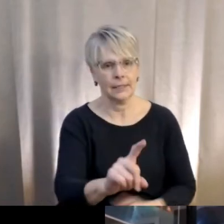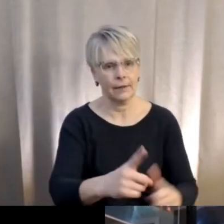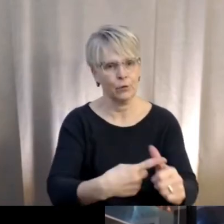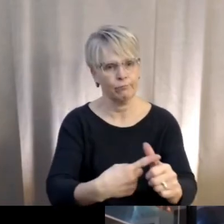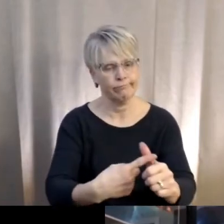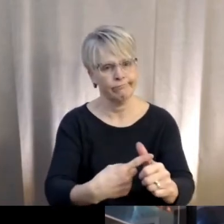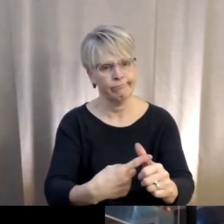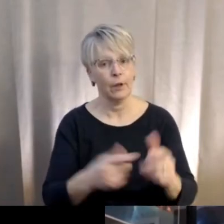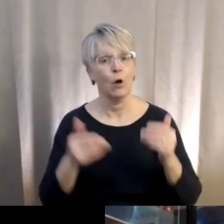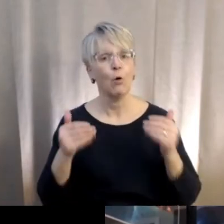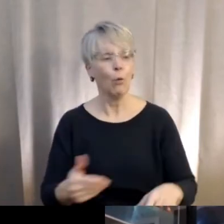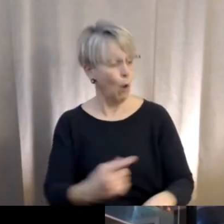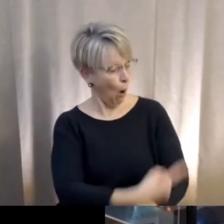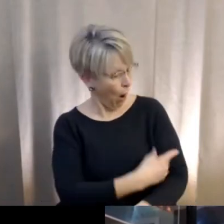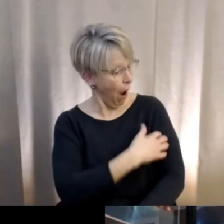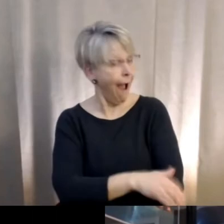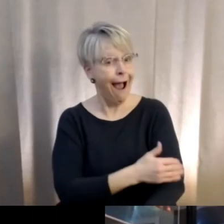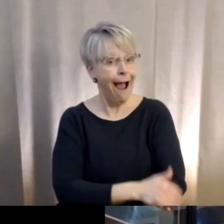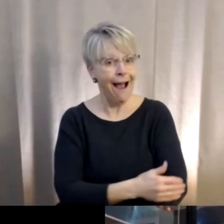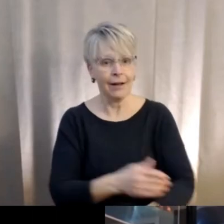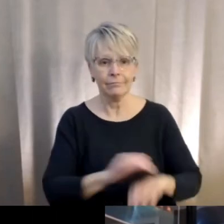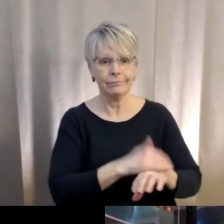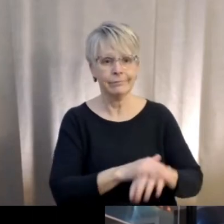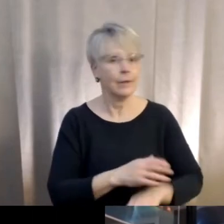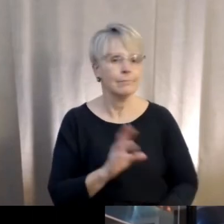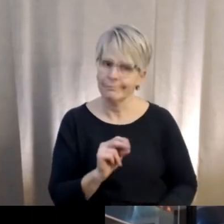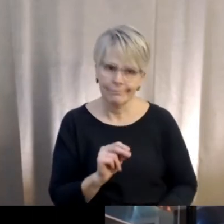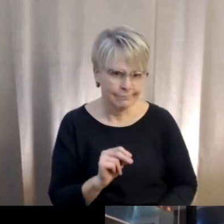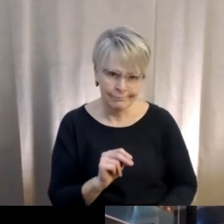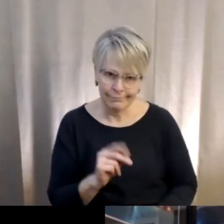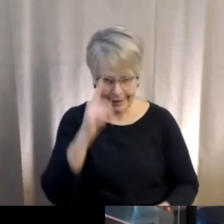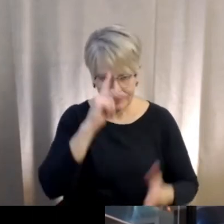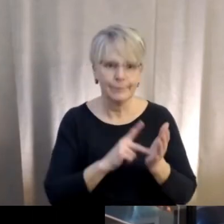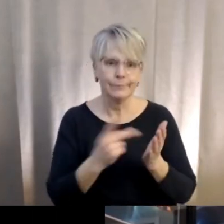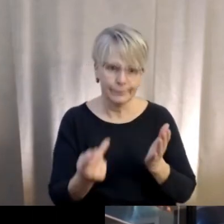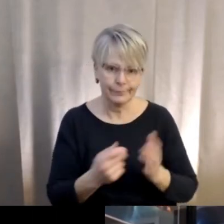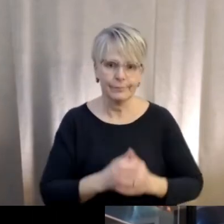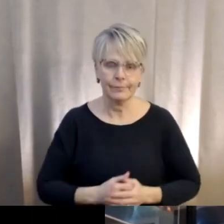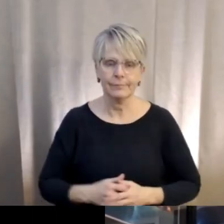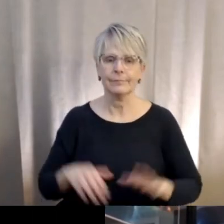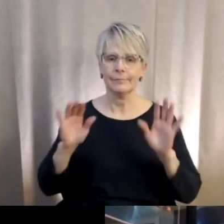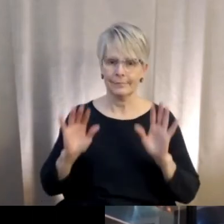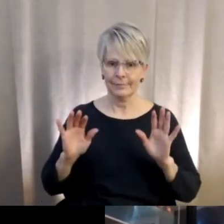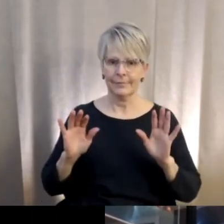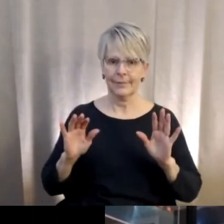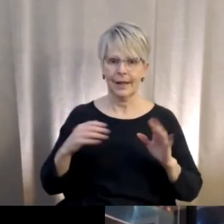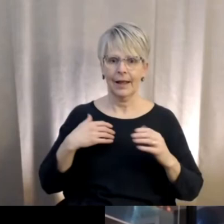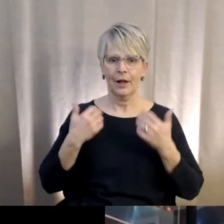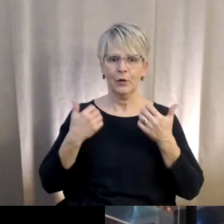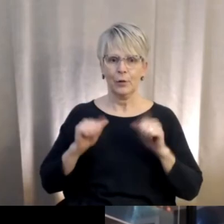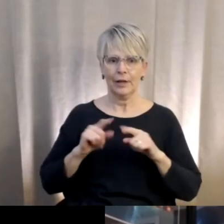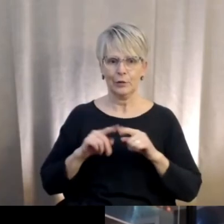and consideration. Consideration is the word of the day. Yes, yeah, perfect. I'll refrain from impersonating Elmo.